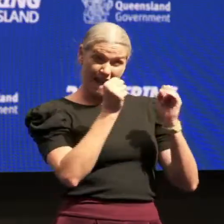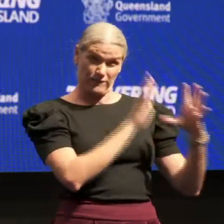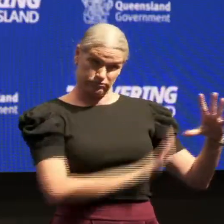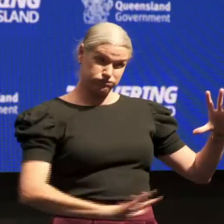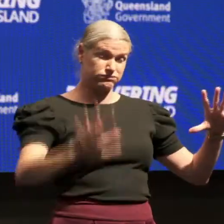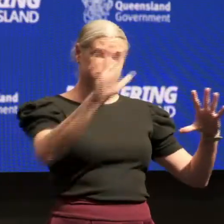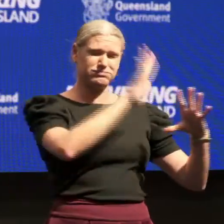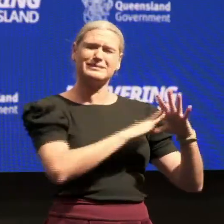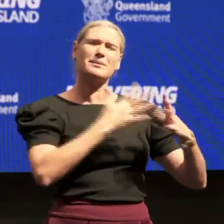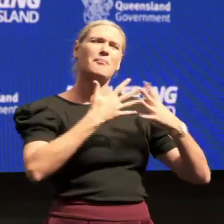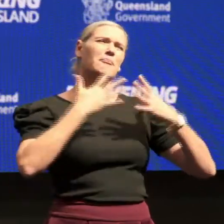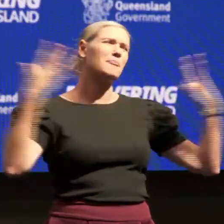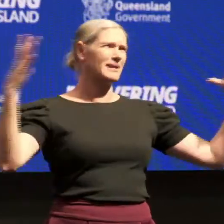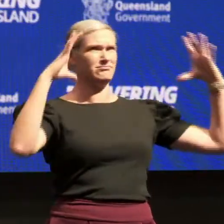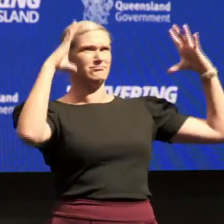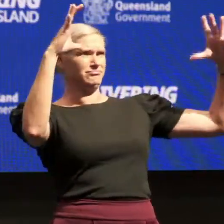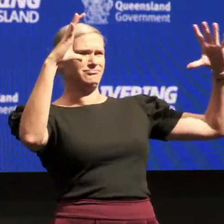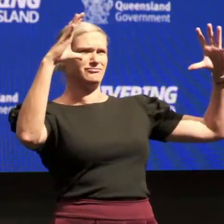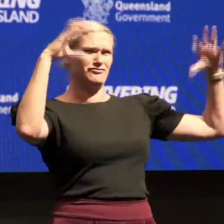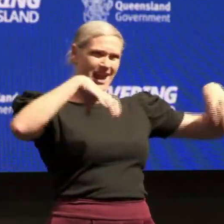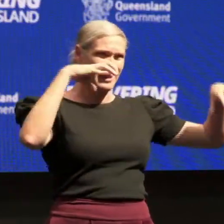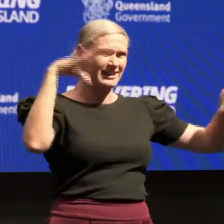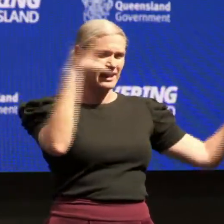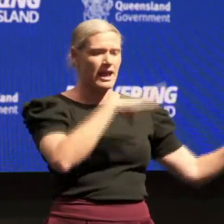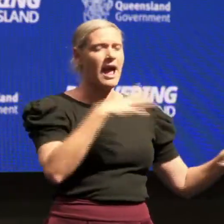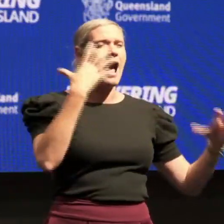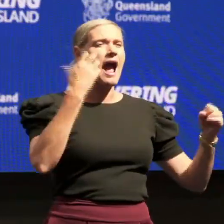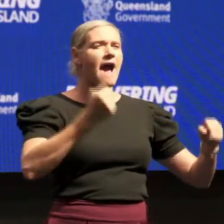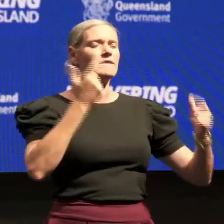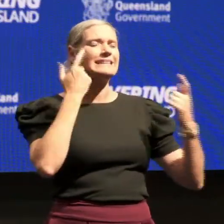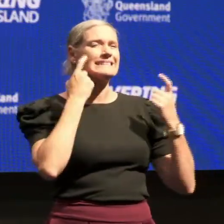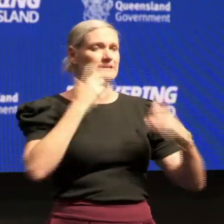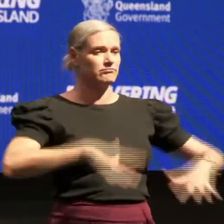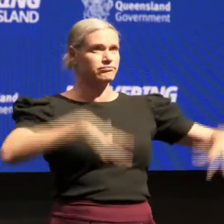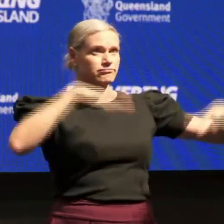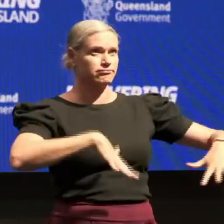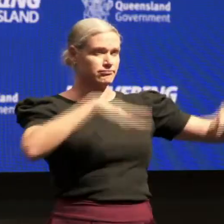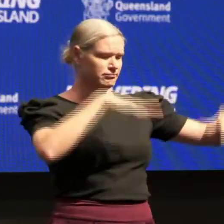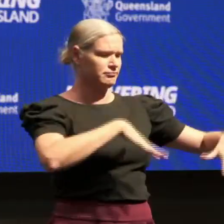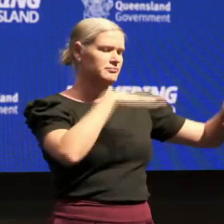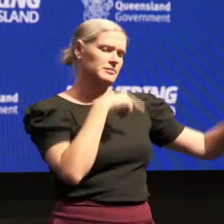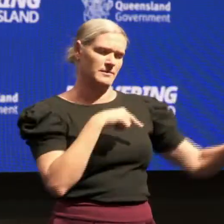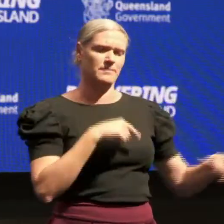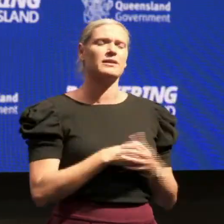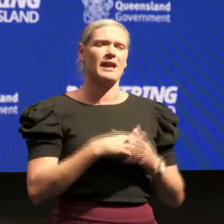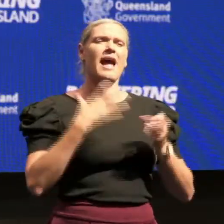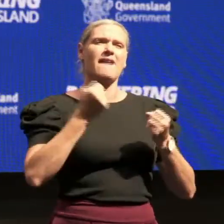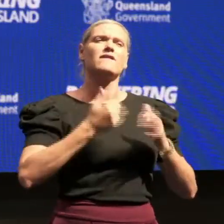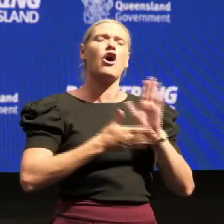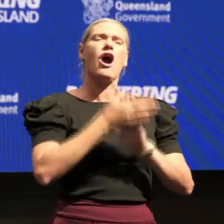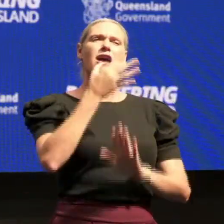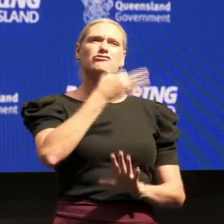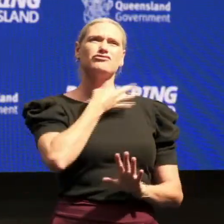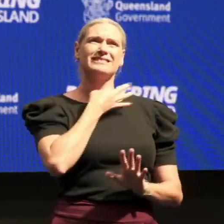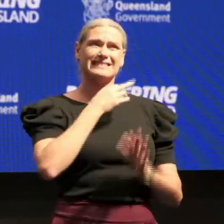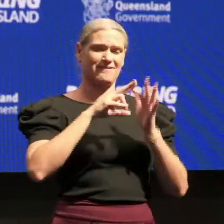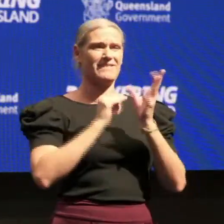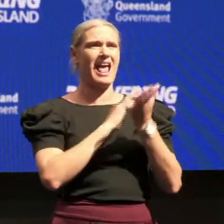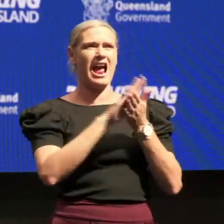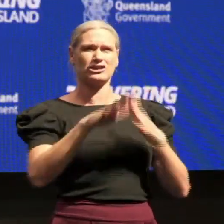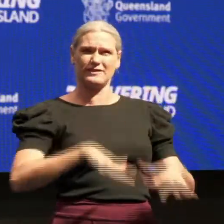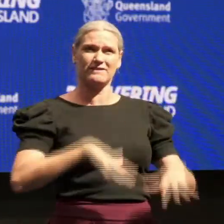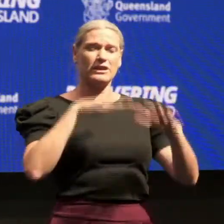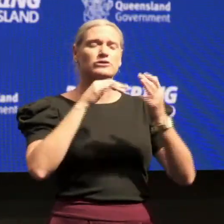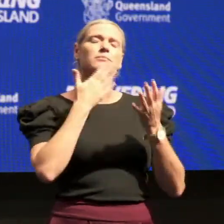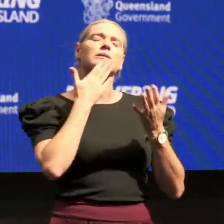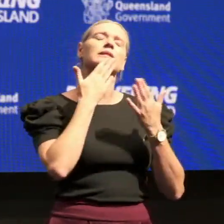a big system, and because in many cases they're swollen catchments, there remains a real risk of that flash flooding, and therefore it's